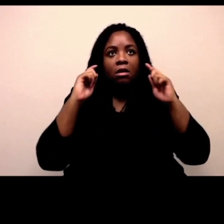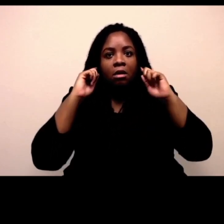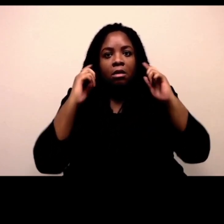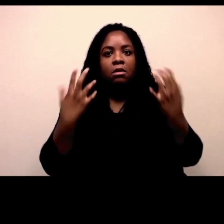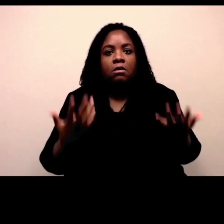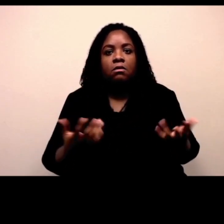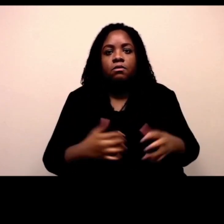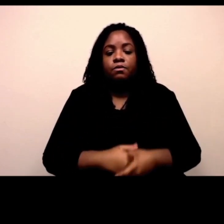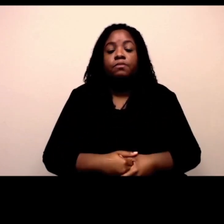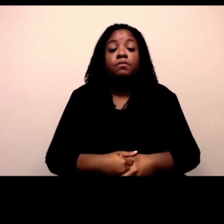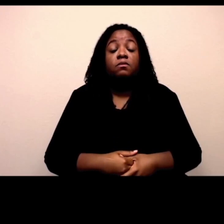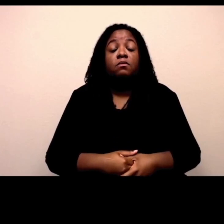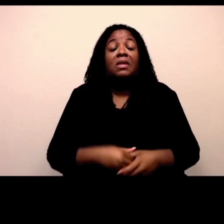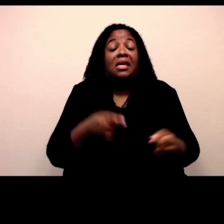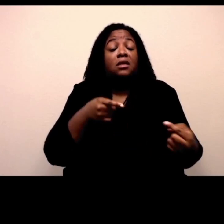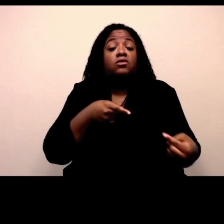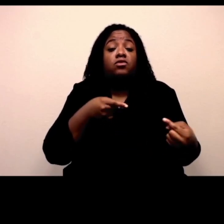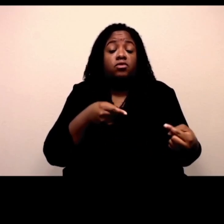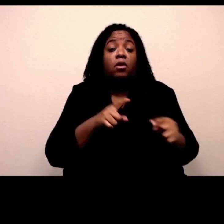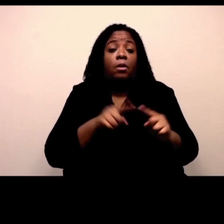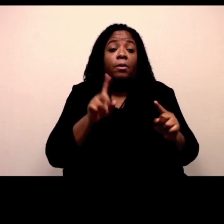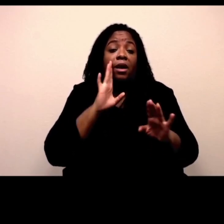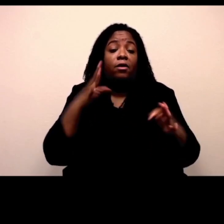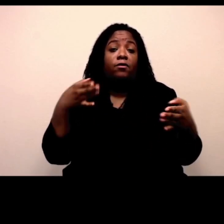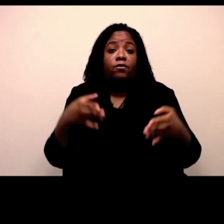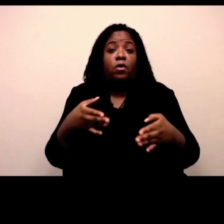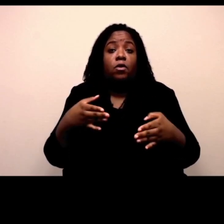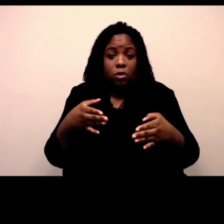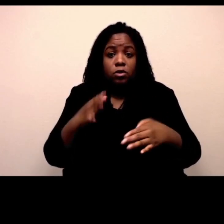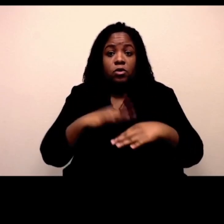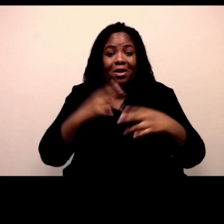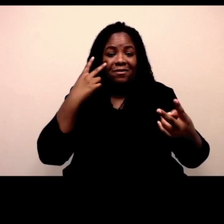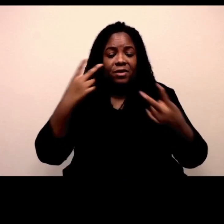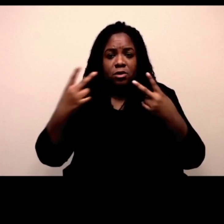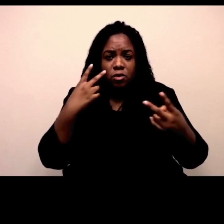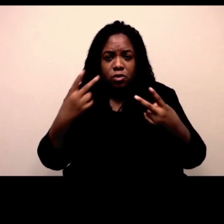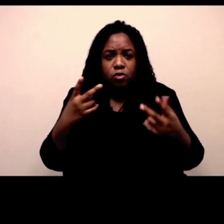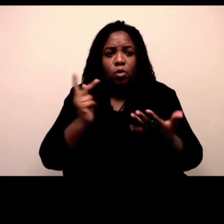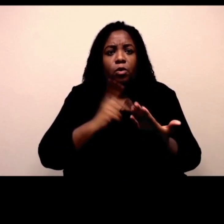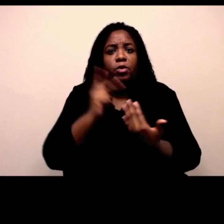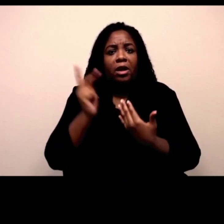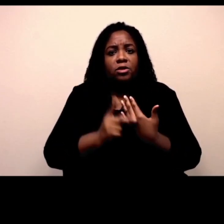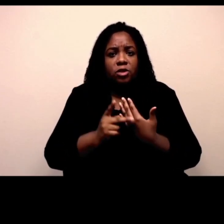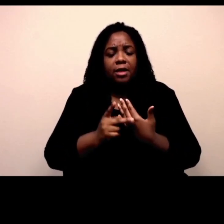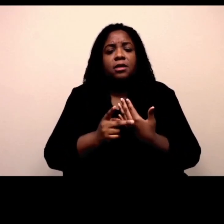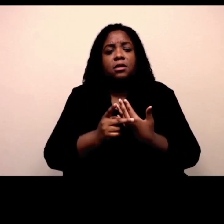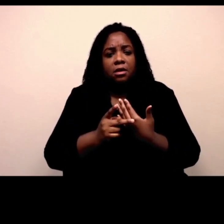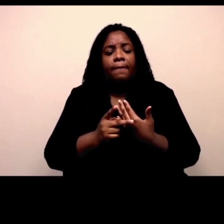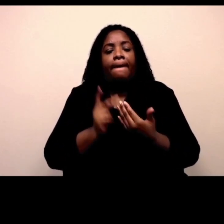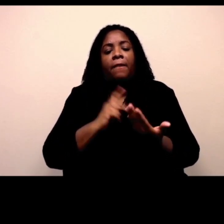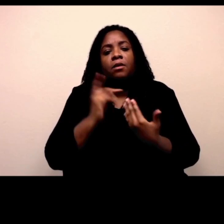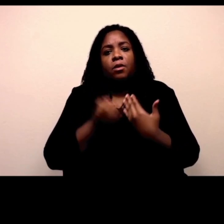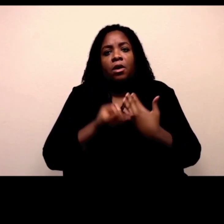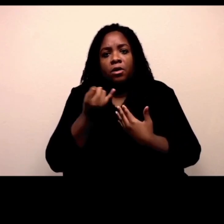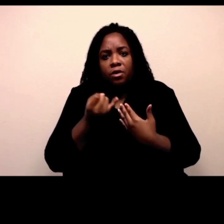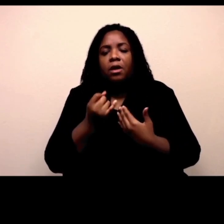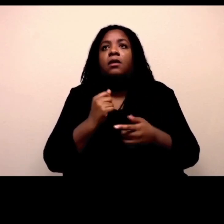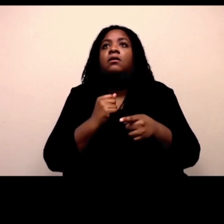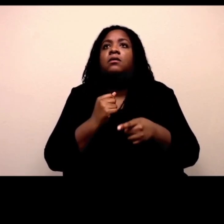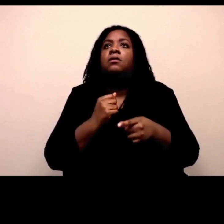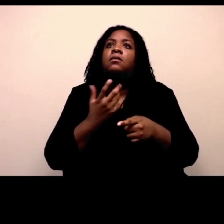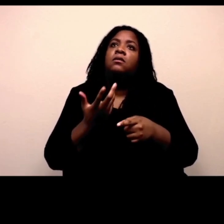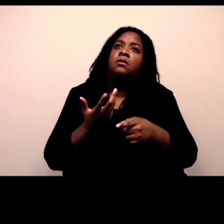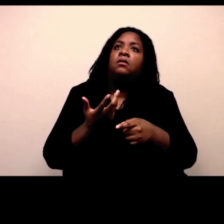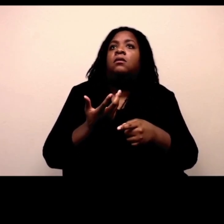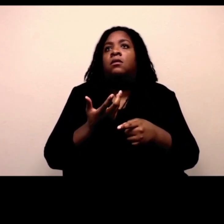struggle. But by focusing on visual projects, there's, you can kind of offset that. You